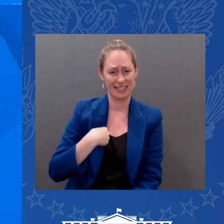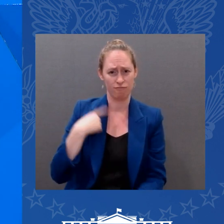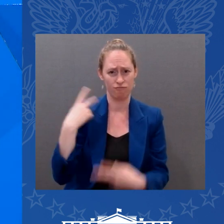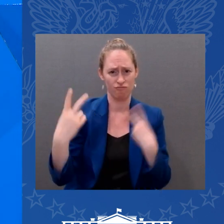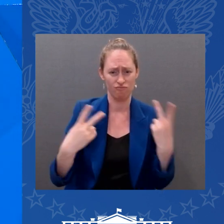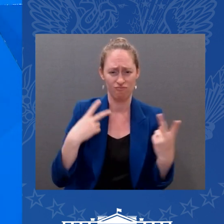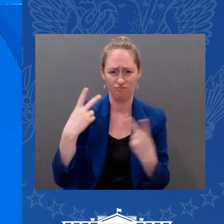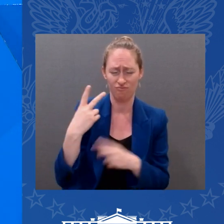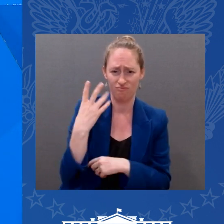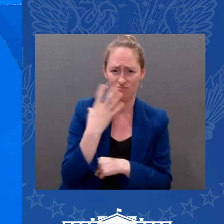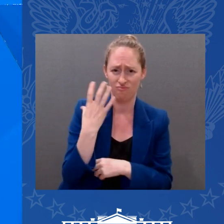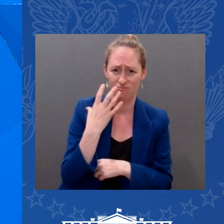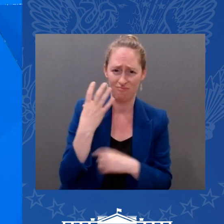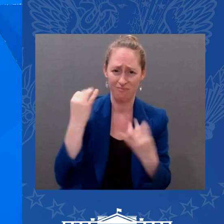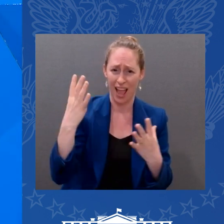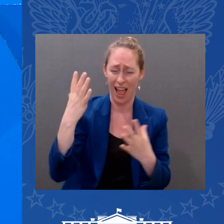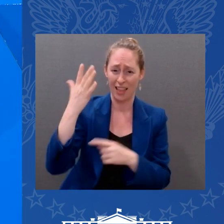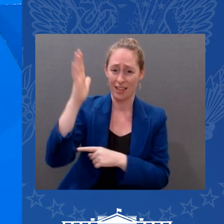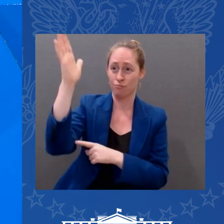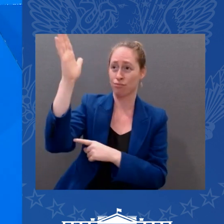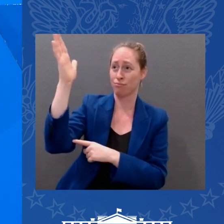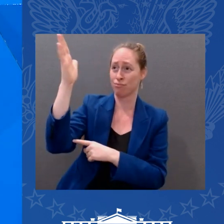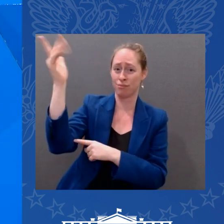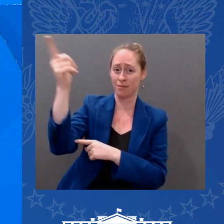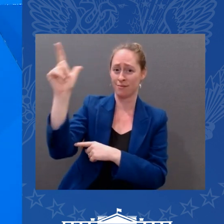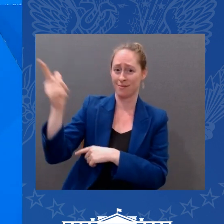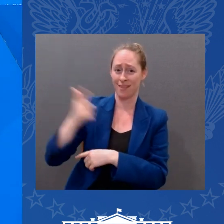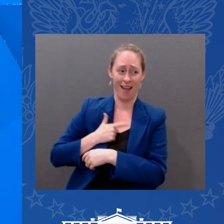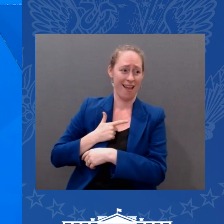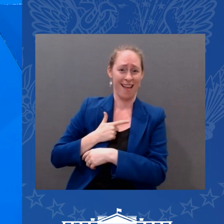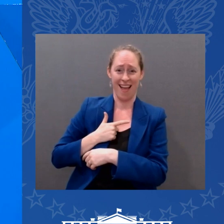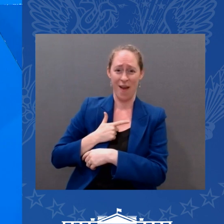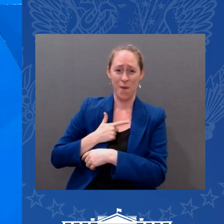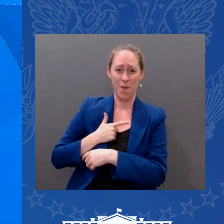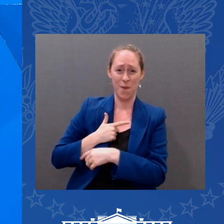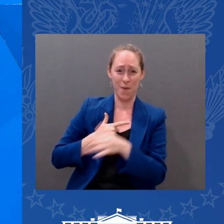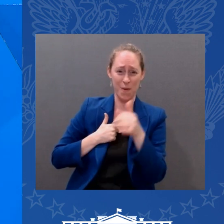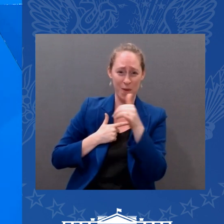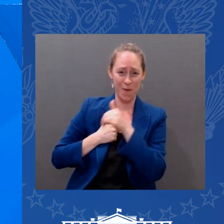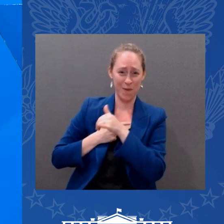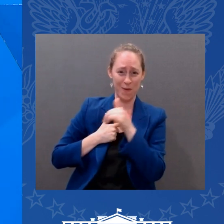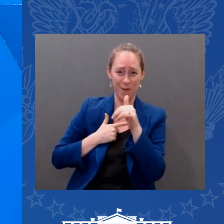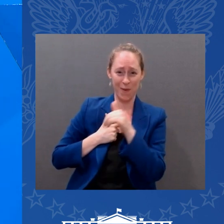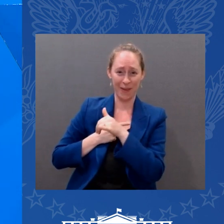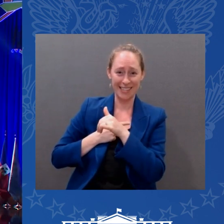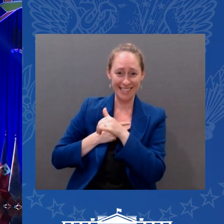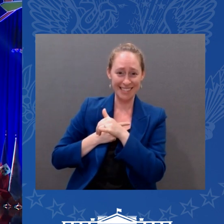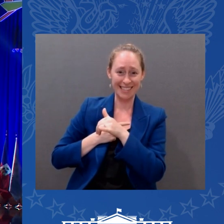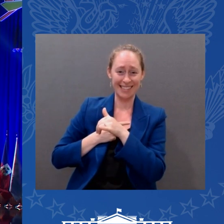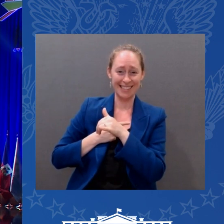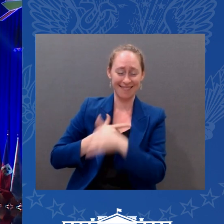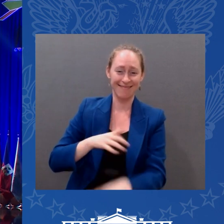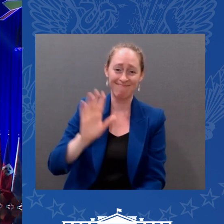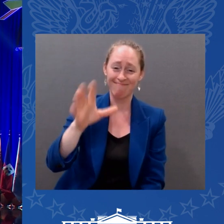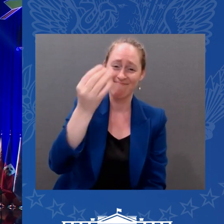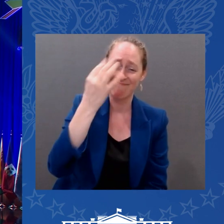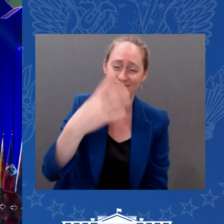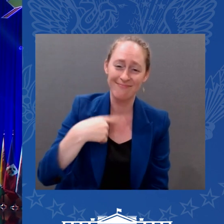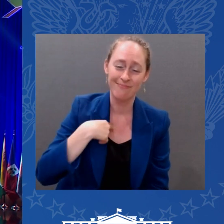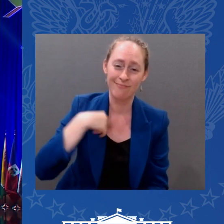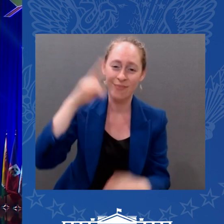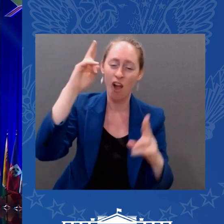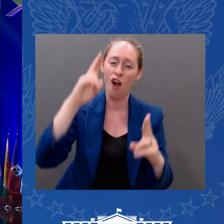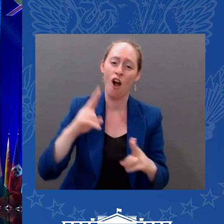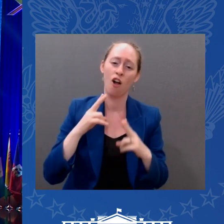here. It's my honor to host my fellow leaders from throughout our hemisphere for the 9th Summit